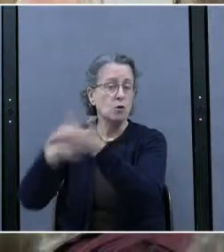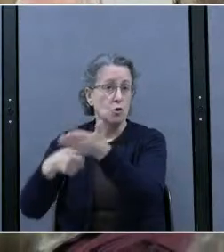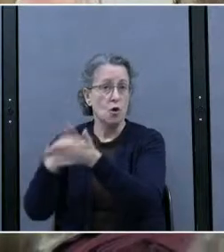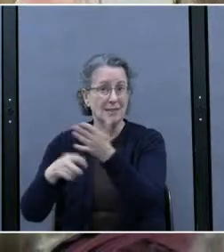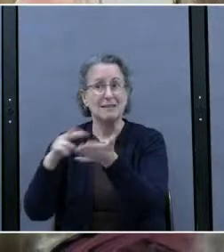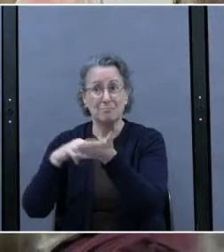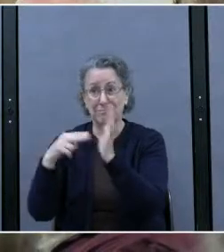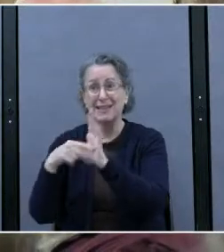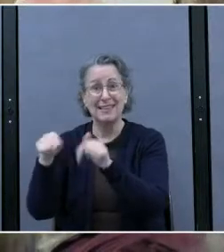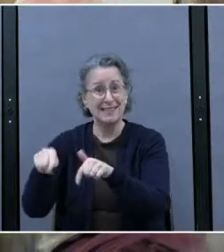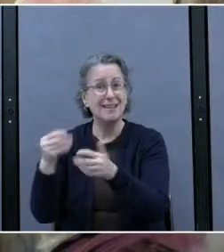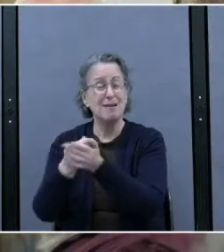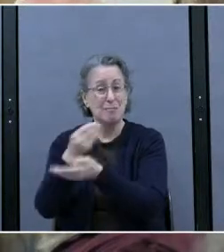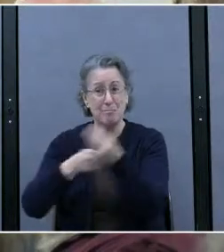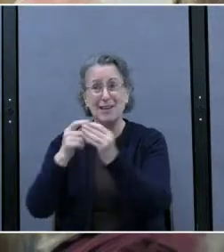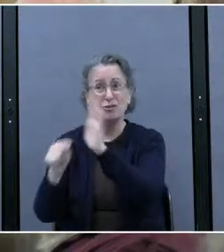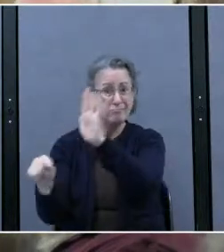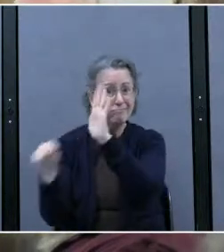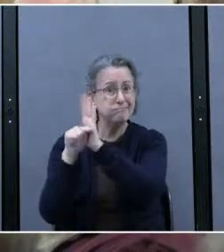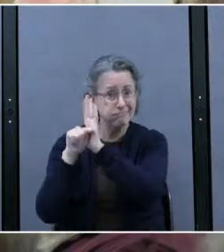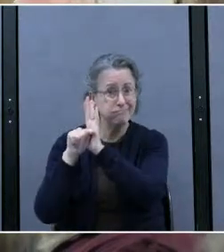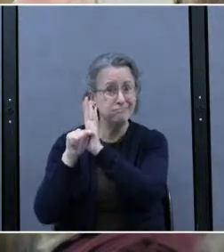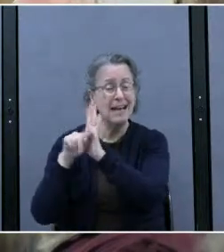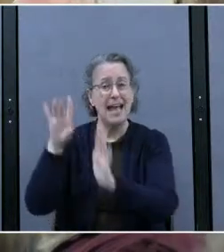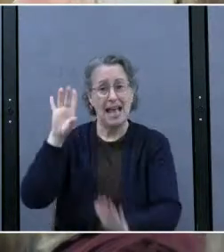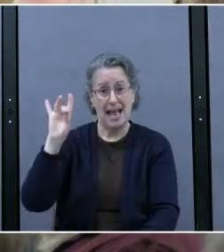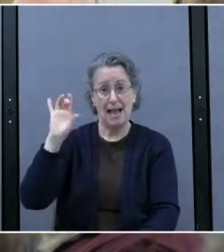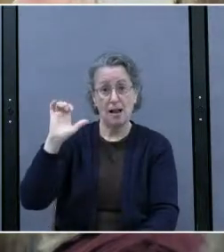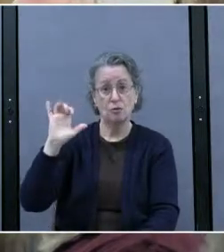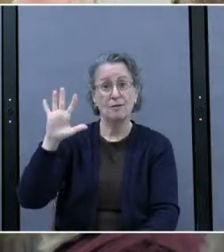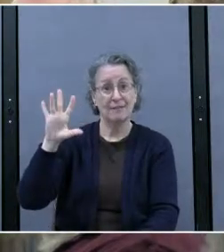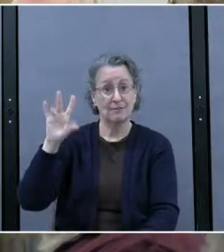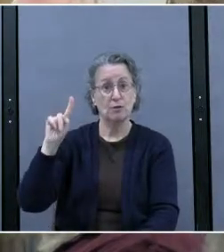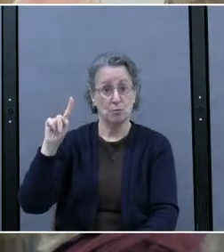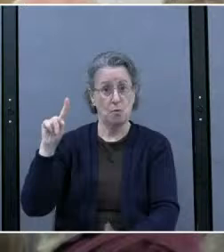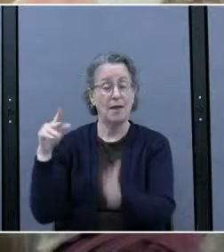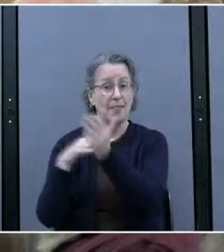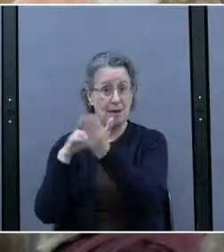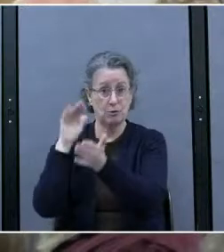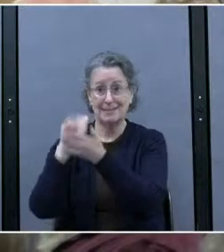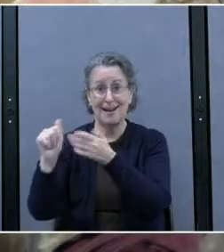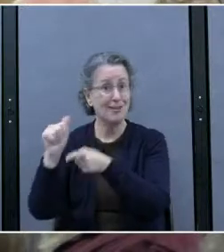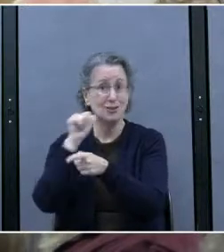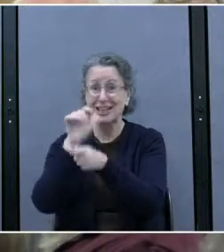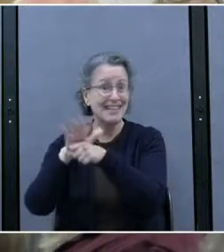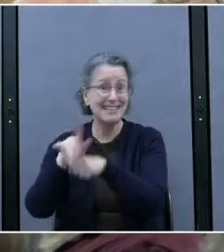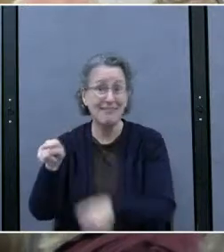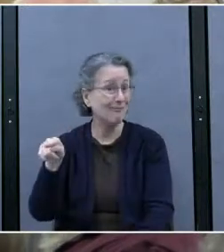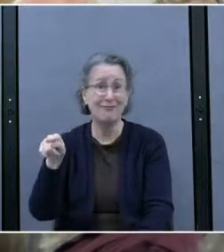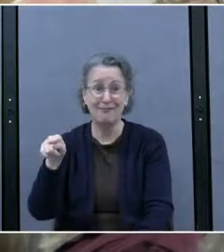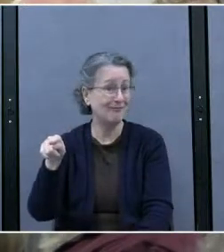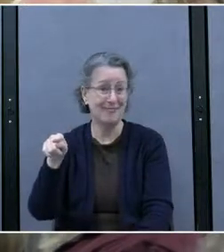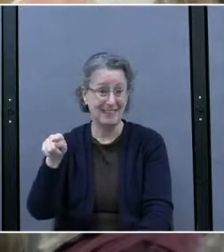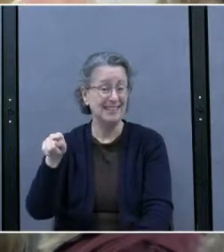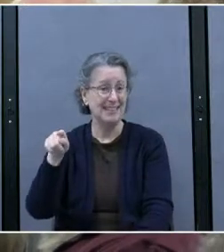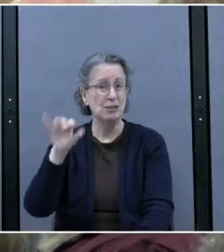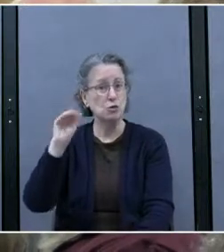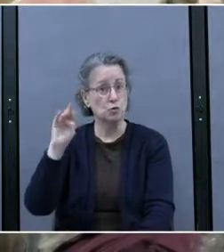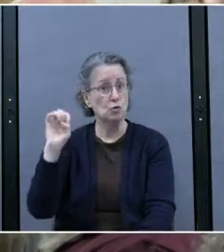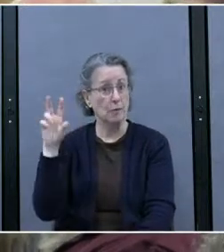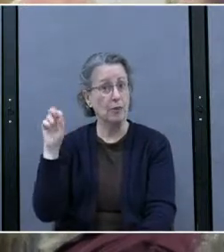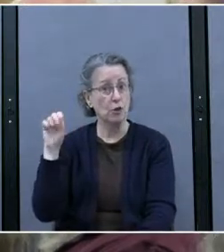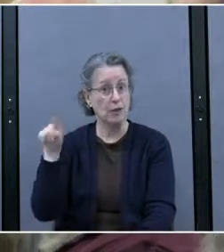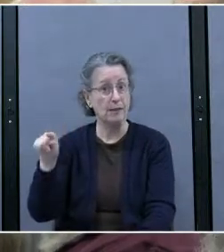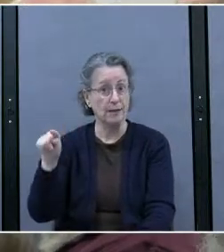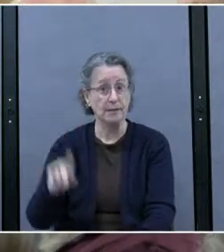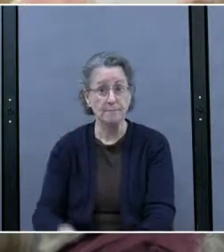$851,000 deficit. We'll have an $851,000 deficit at the end of FY25. At